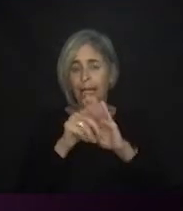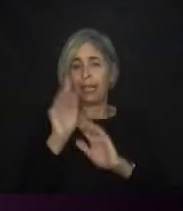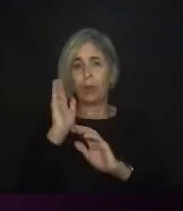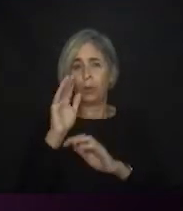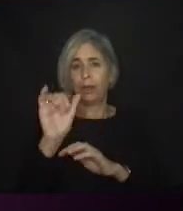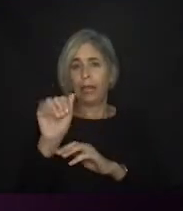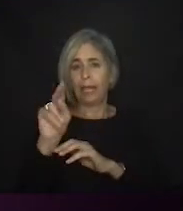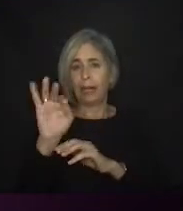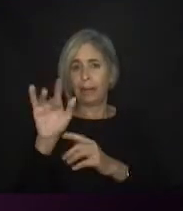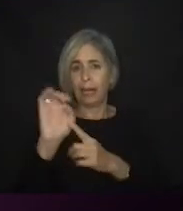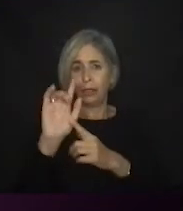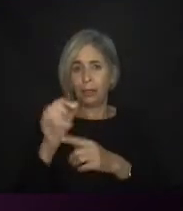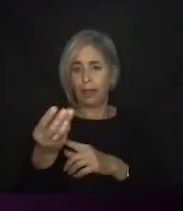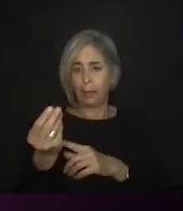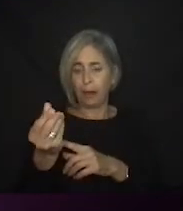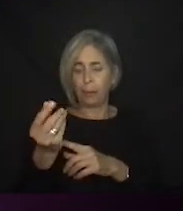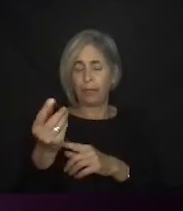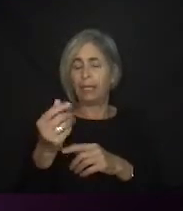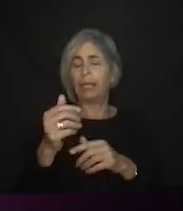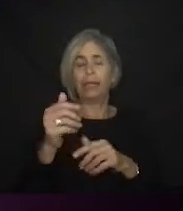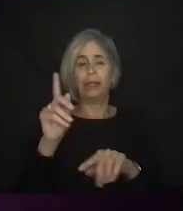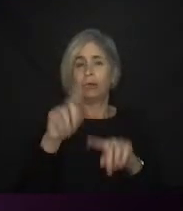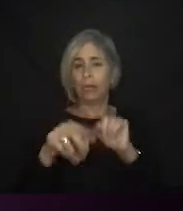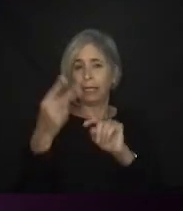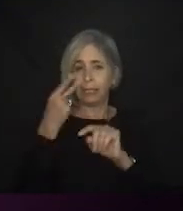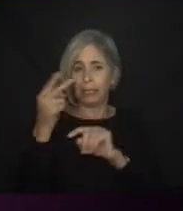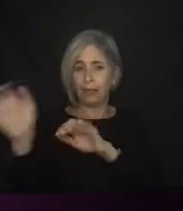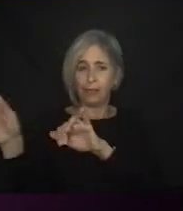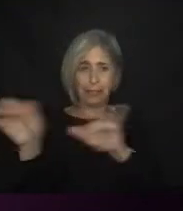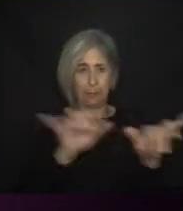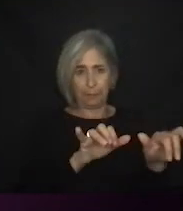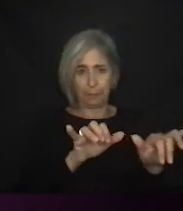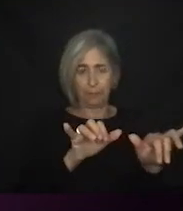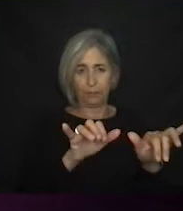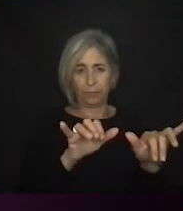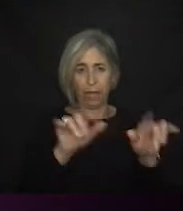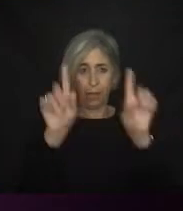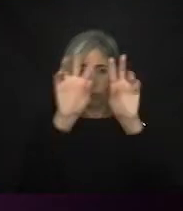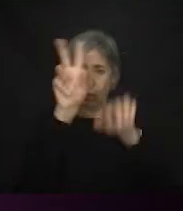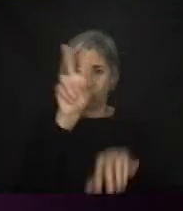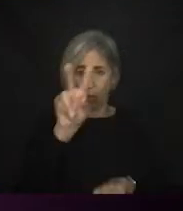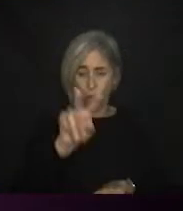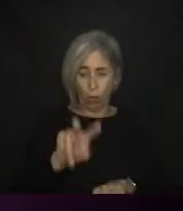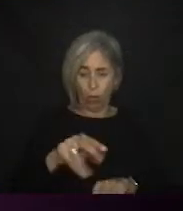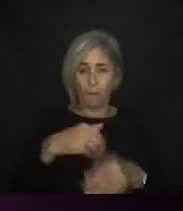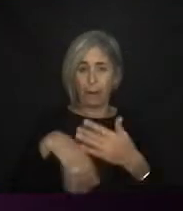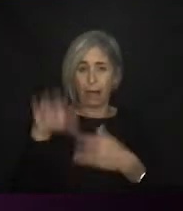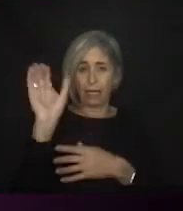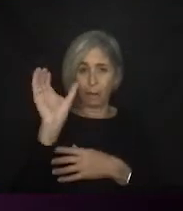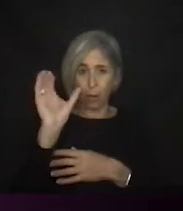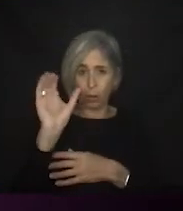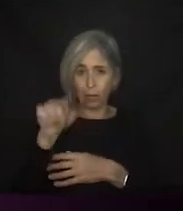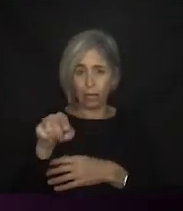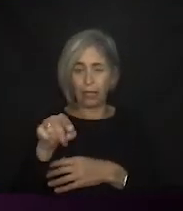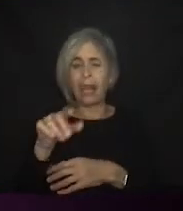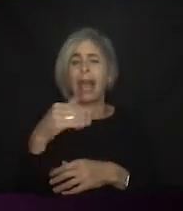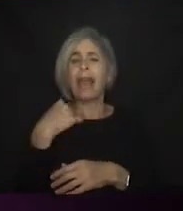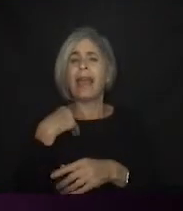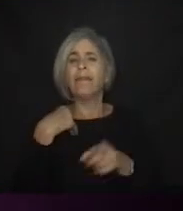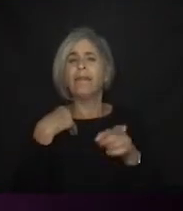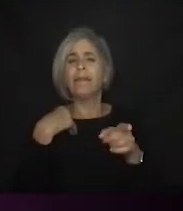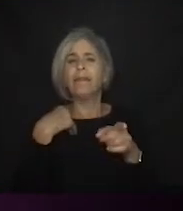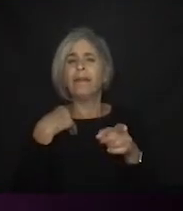it'll animate to that property, and invisible the same way. So when I can go down to my component, I